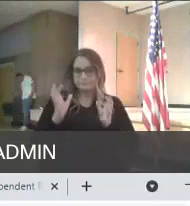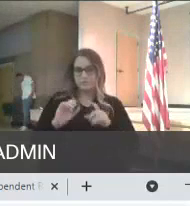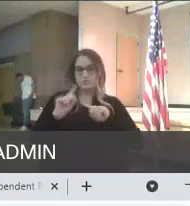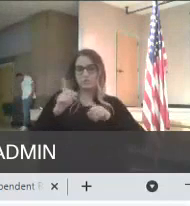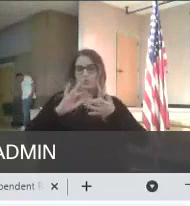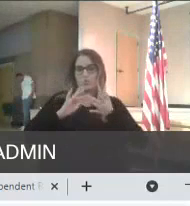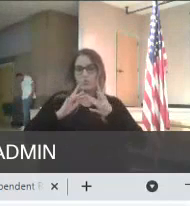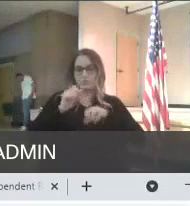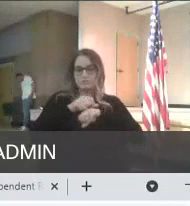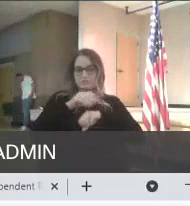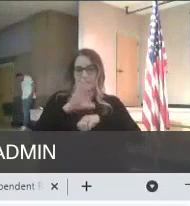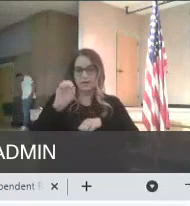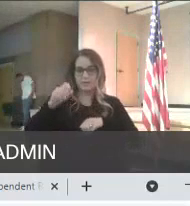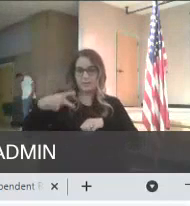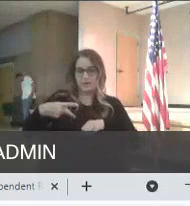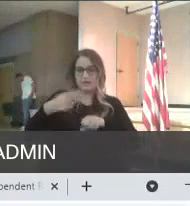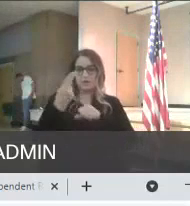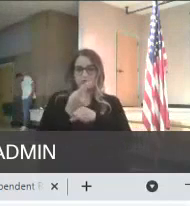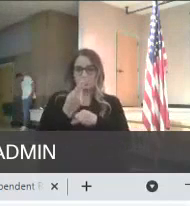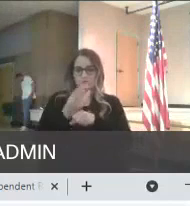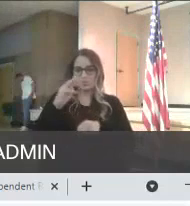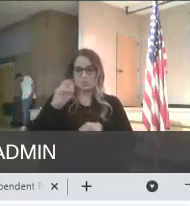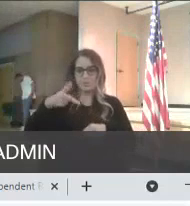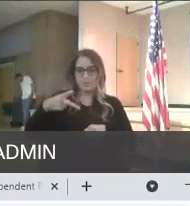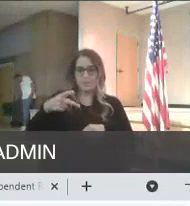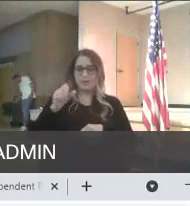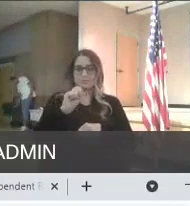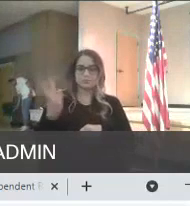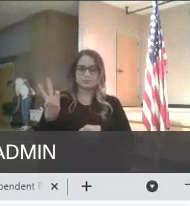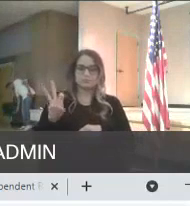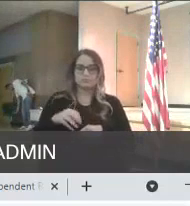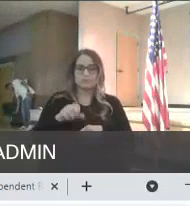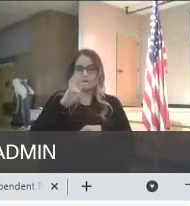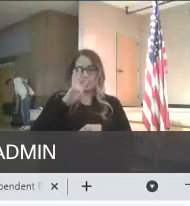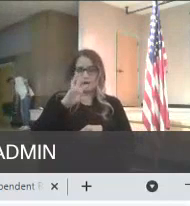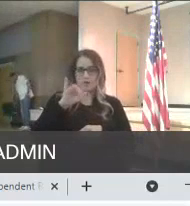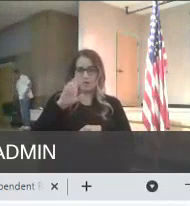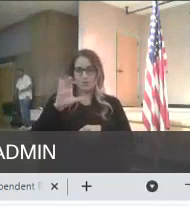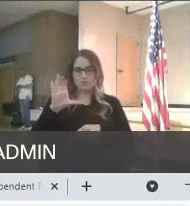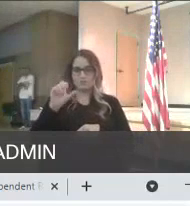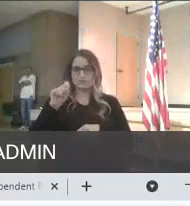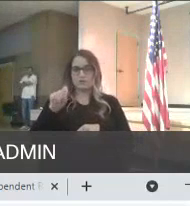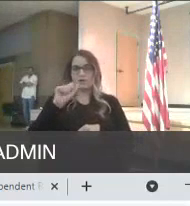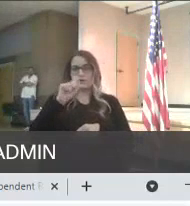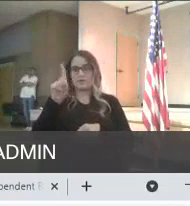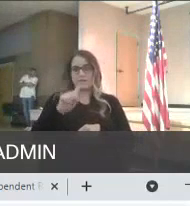go online and submit a map to us using our mapping software at